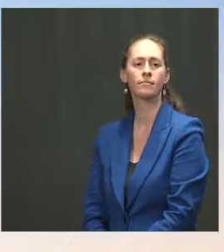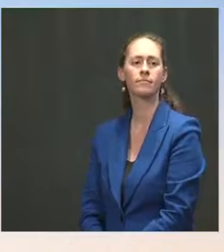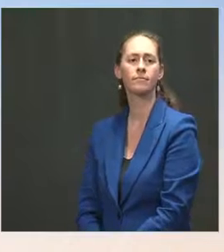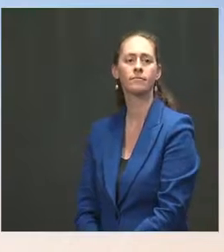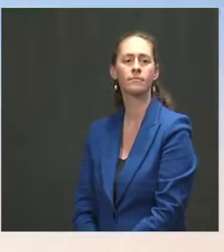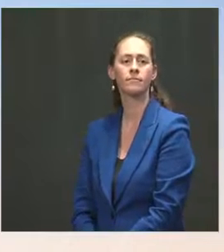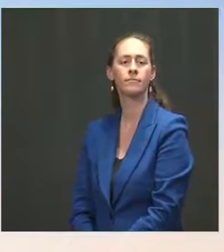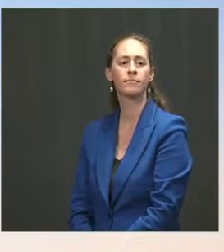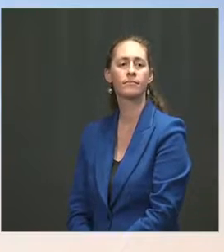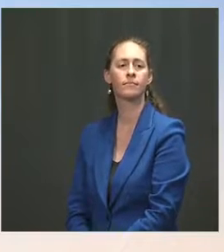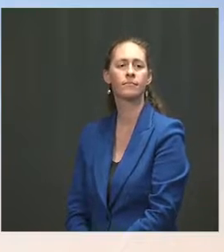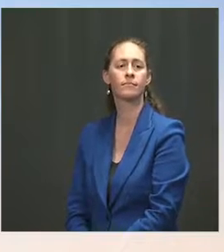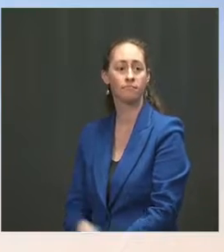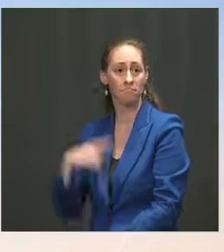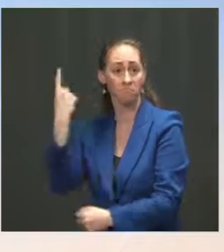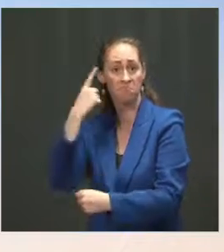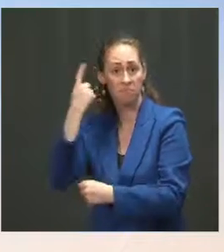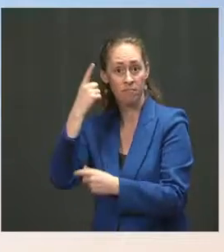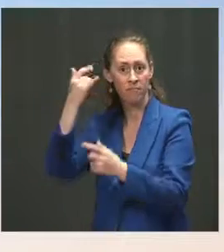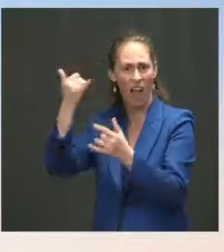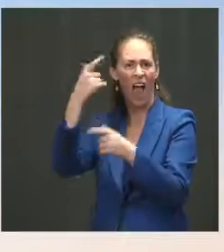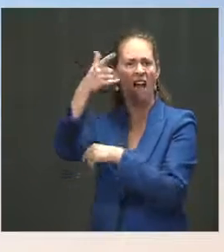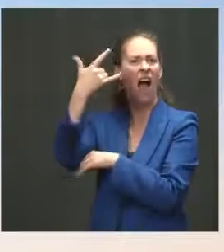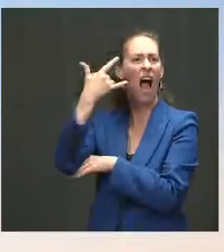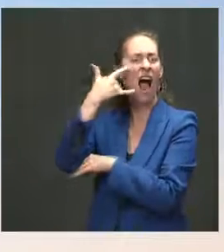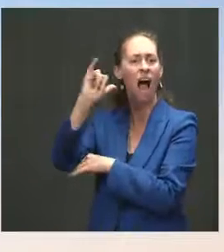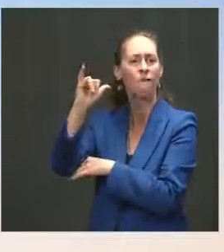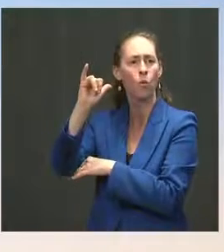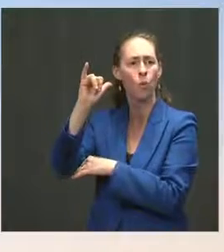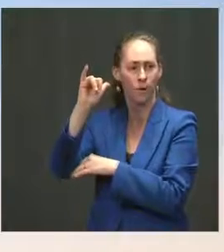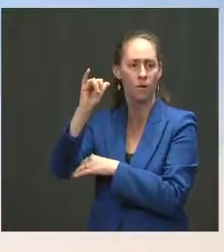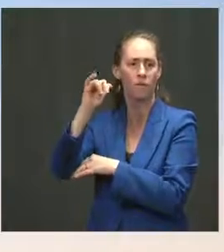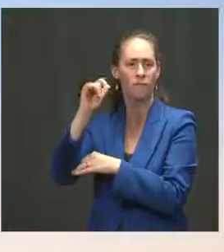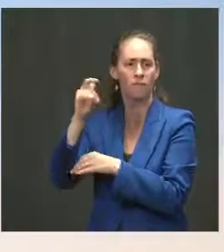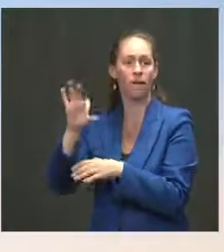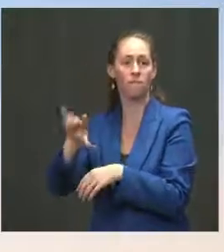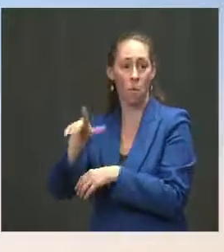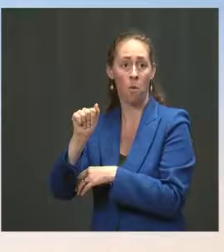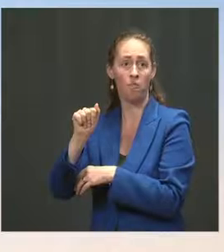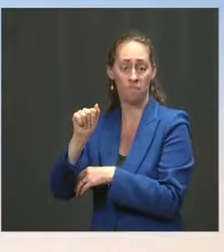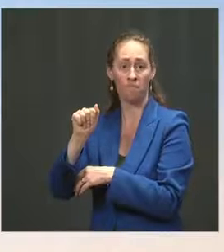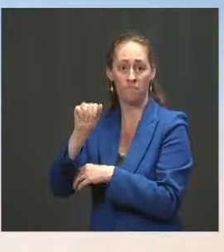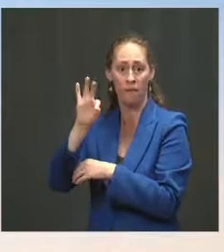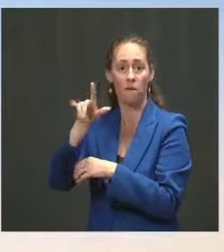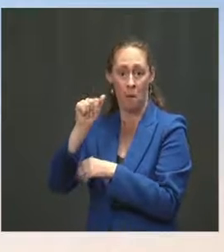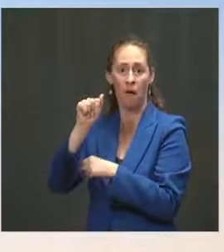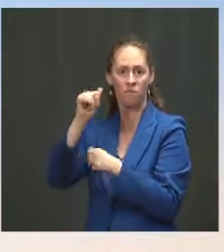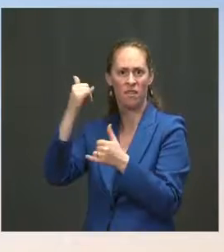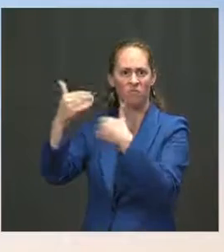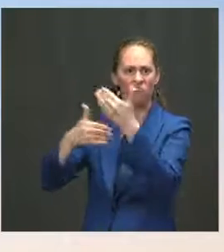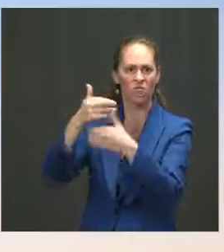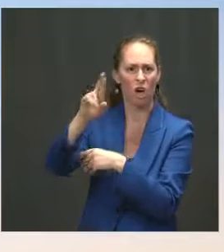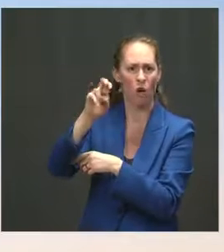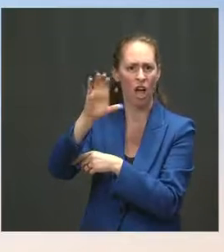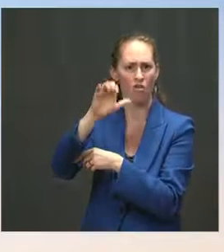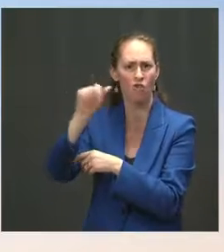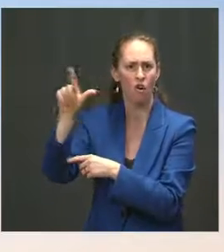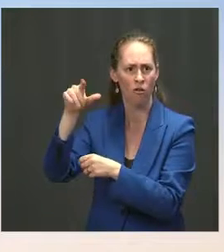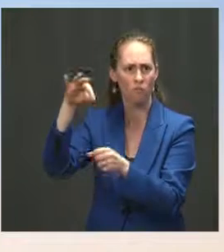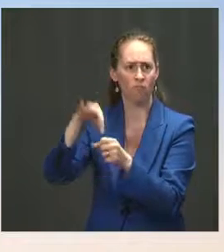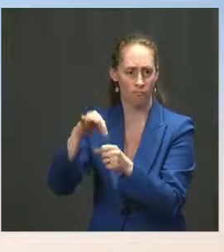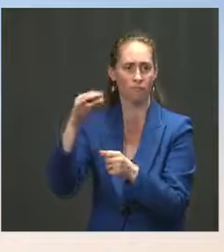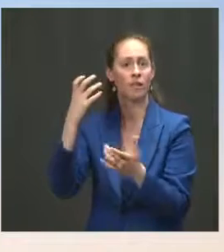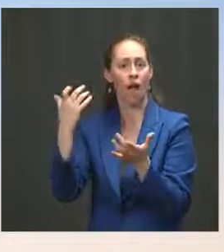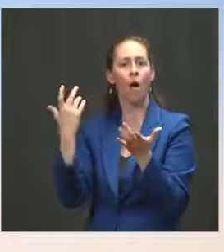concerned he is about the vote, and whether he is considering getting more involved to potentially engage Democratic voters that polls show are